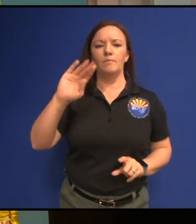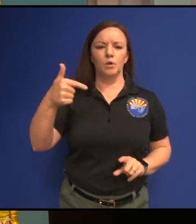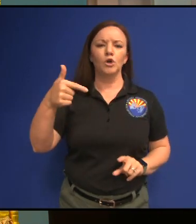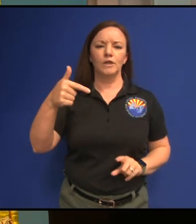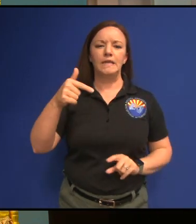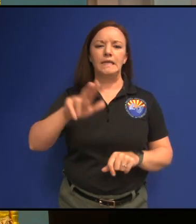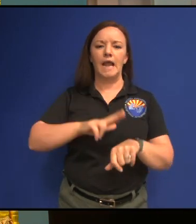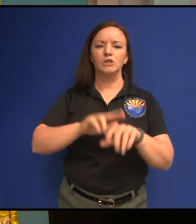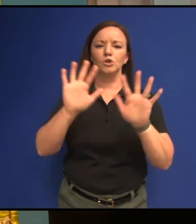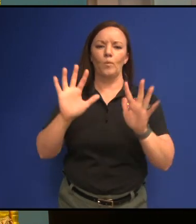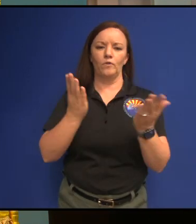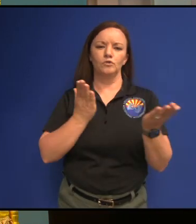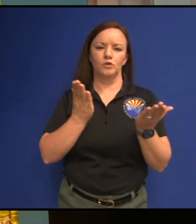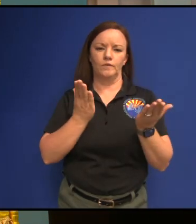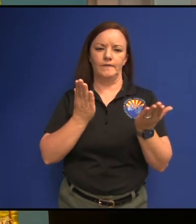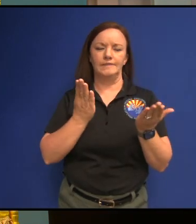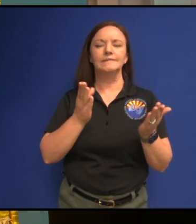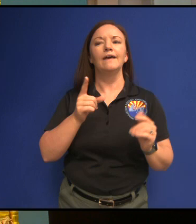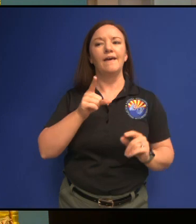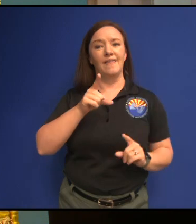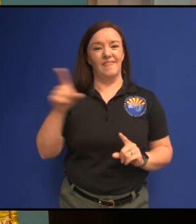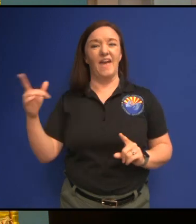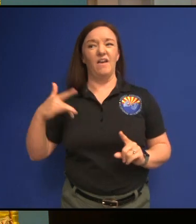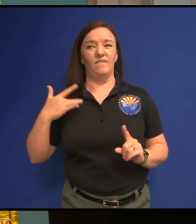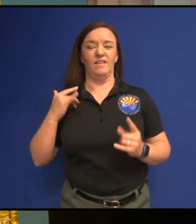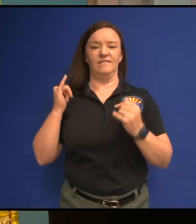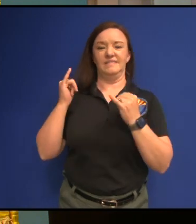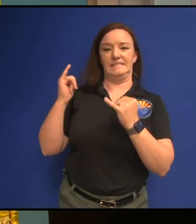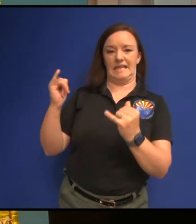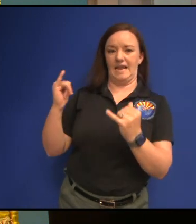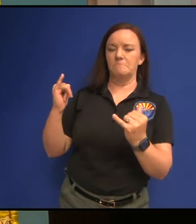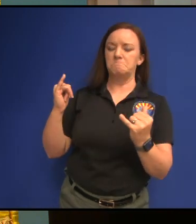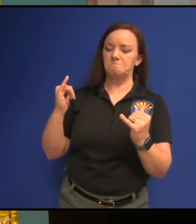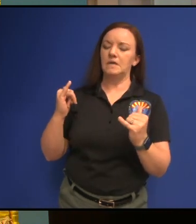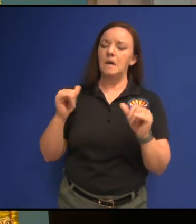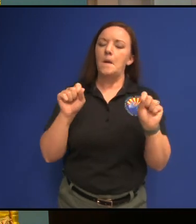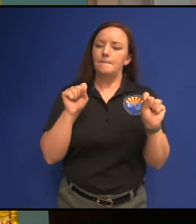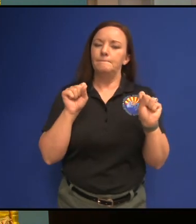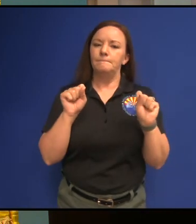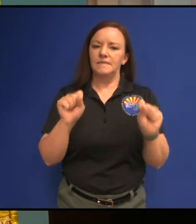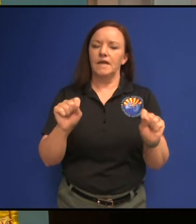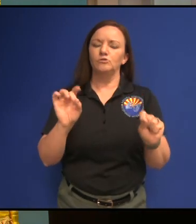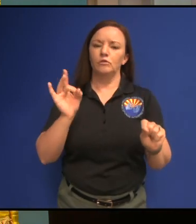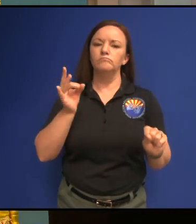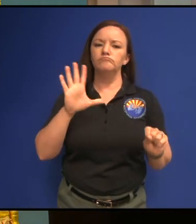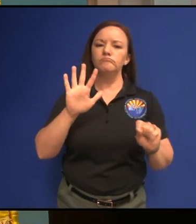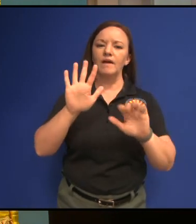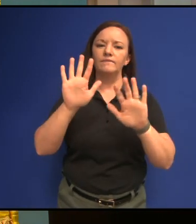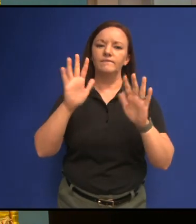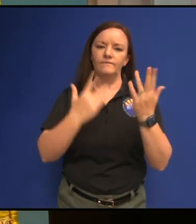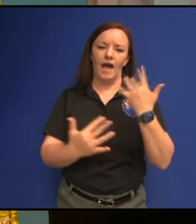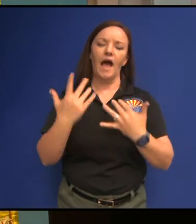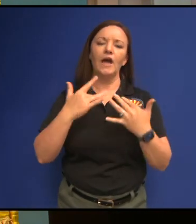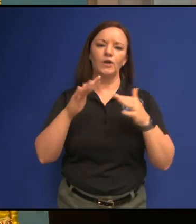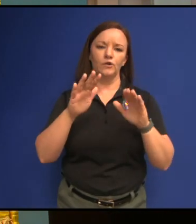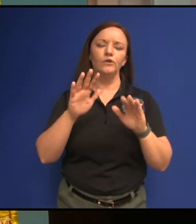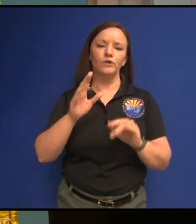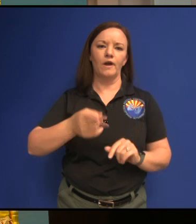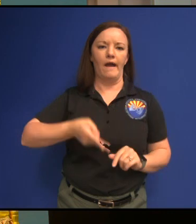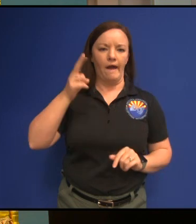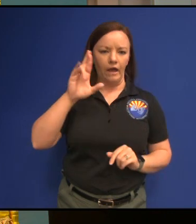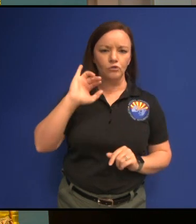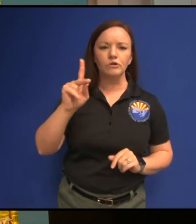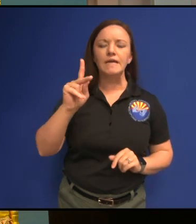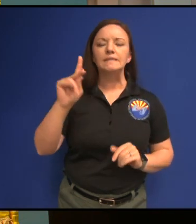they're thinking, just as much as we are, is that those conditions could be favorable as we head into the day on Sunday for high